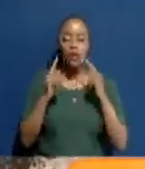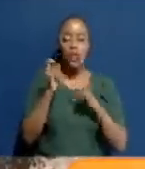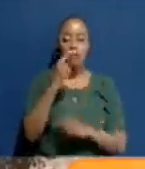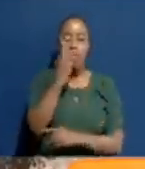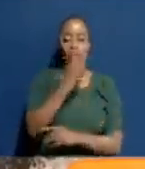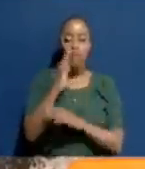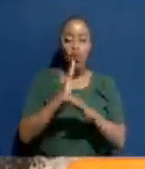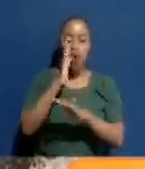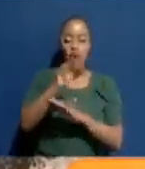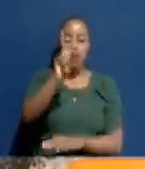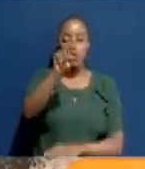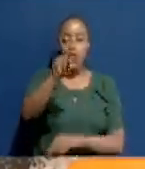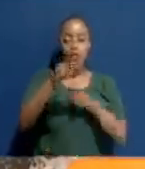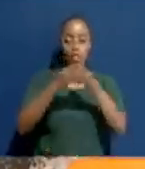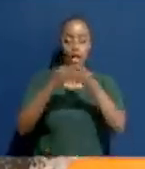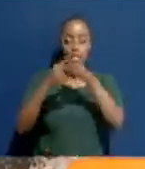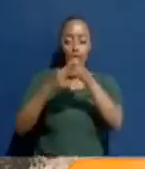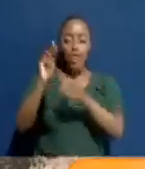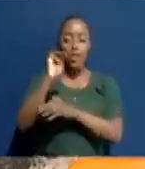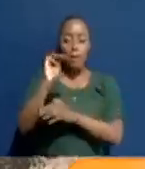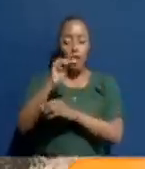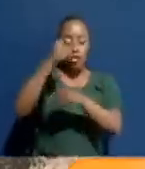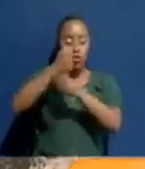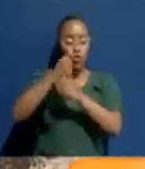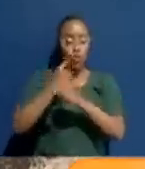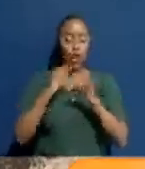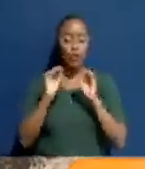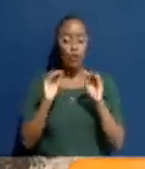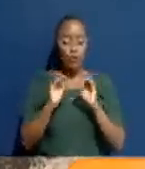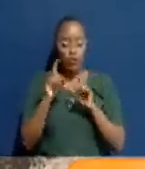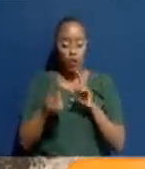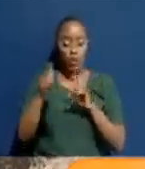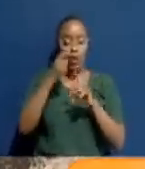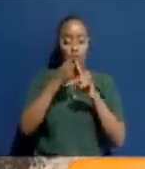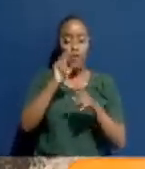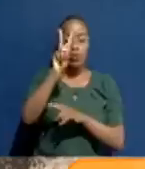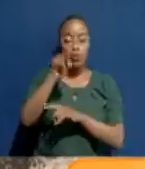more than 2.97 million Kenyans are jobless, an increase